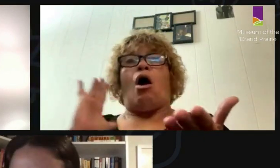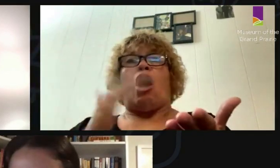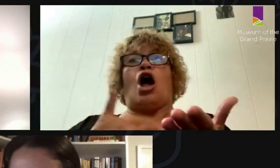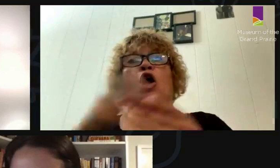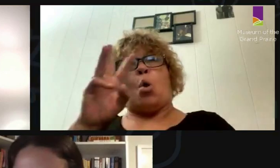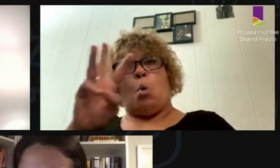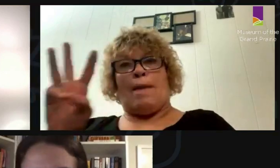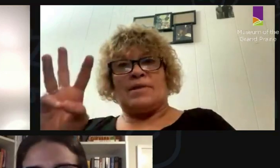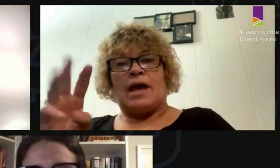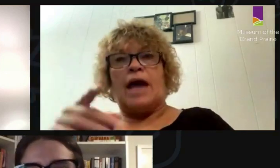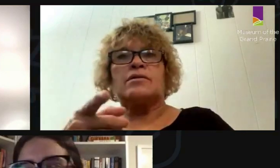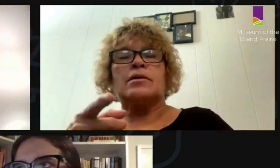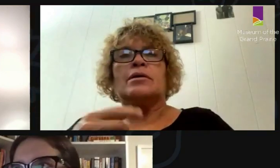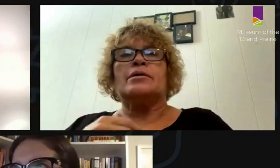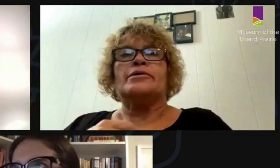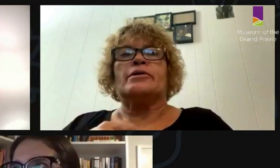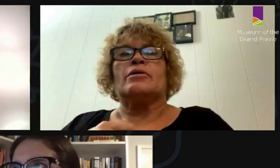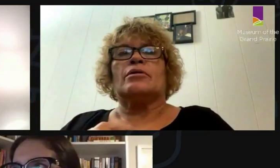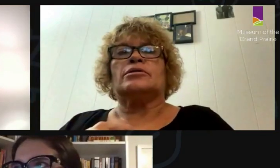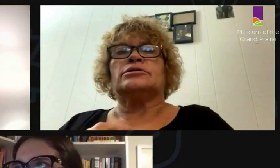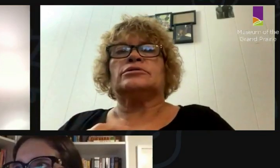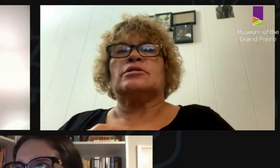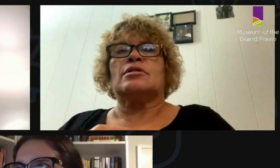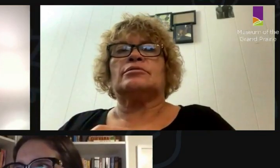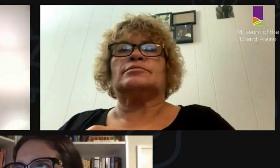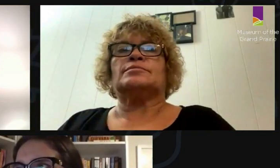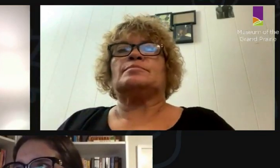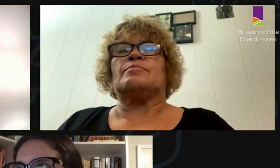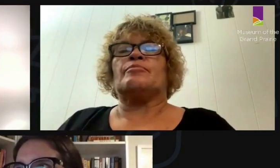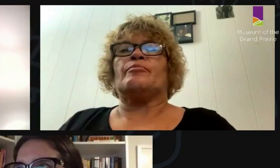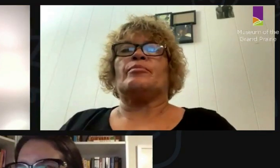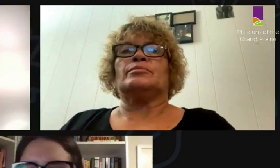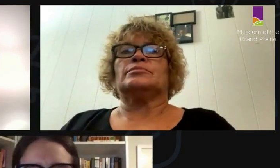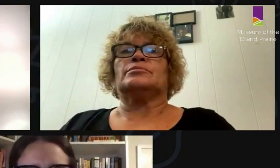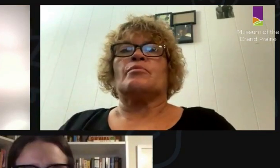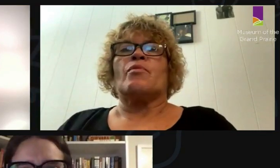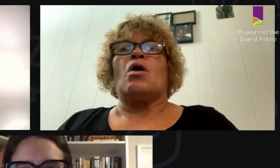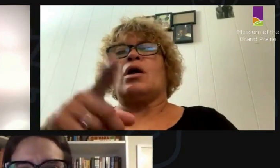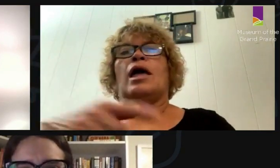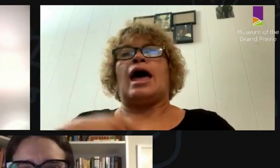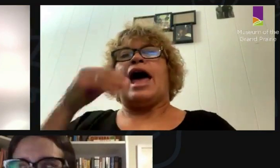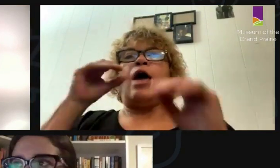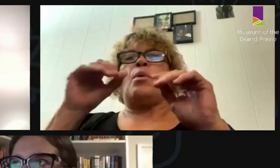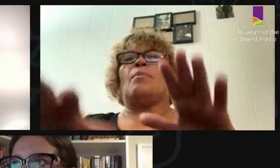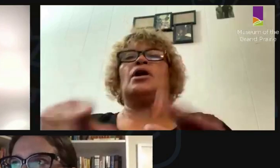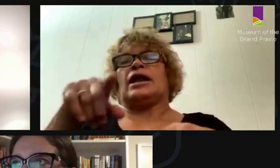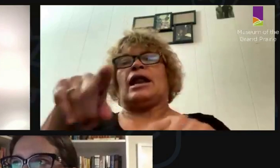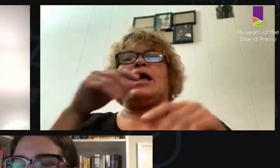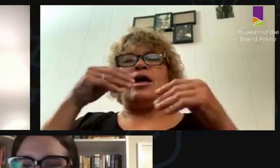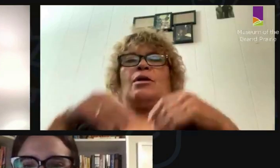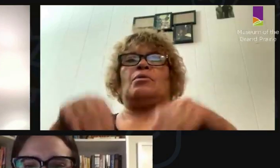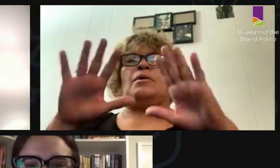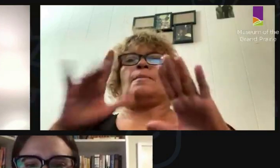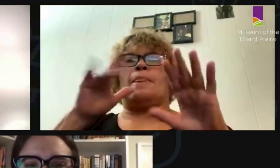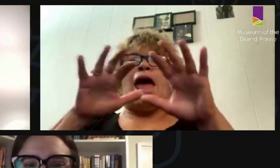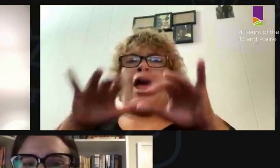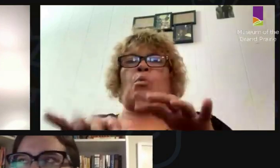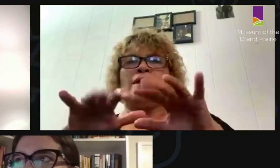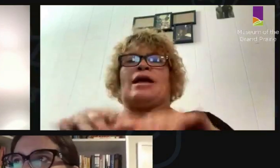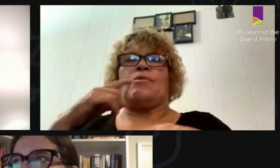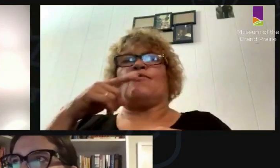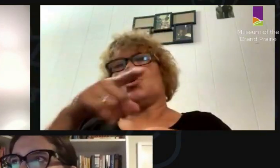if I can do that. It's the... I can drop it in the comments, Natalie, if you know it. I can do that real quick.